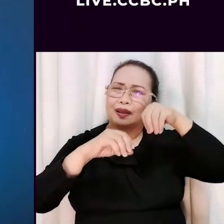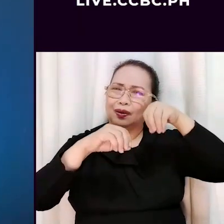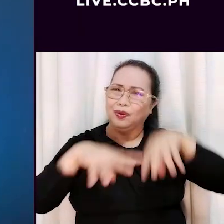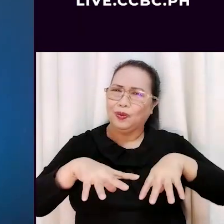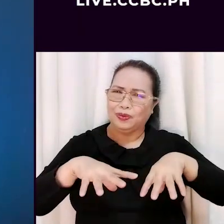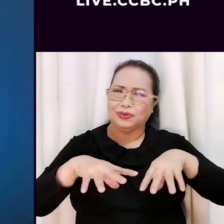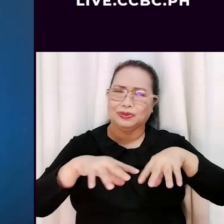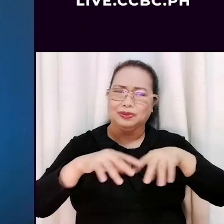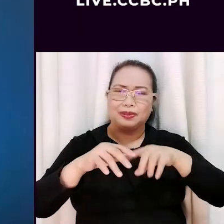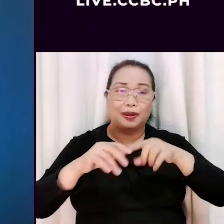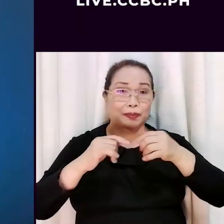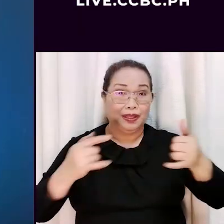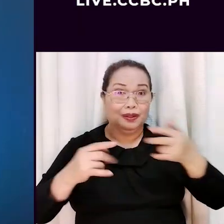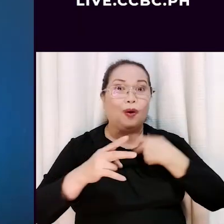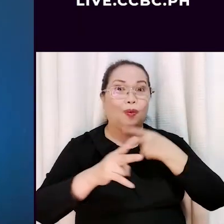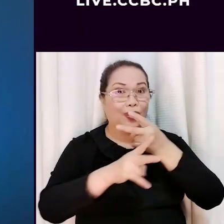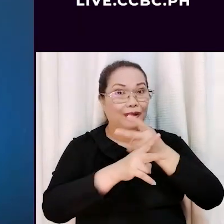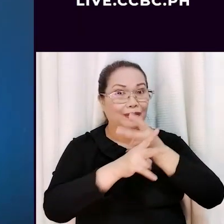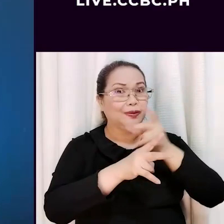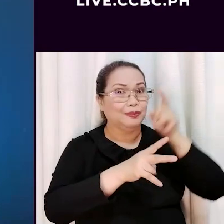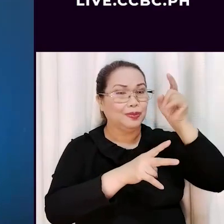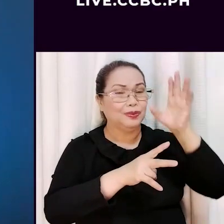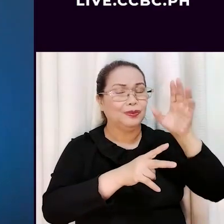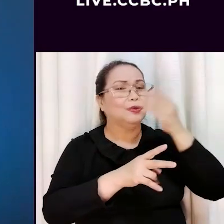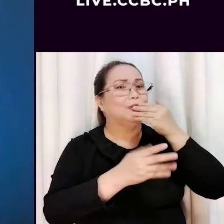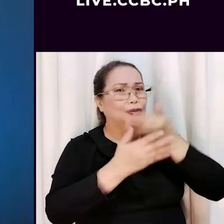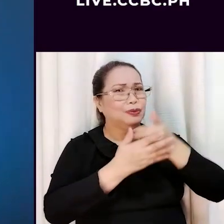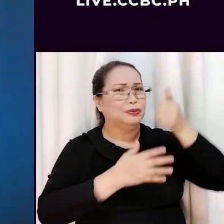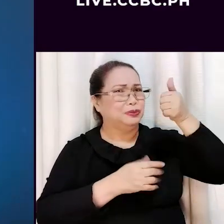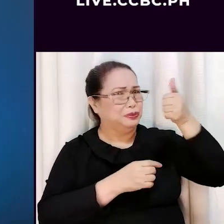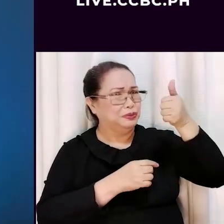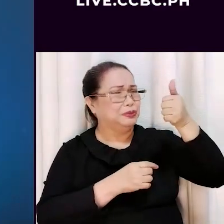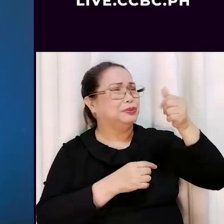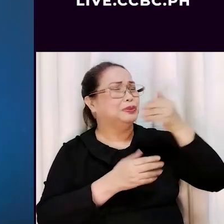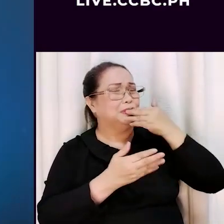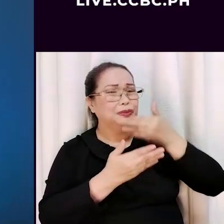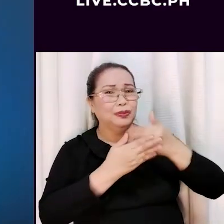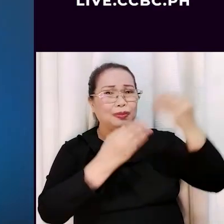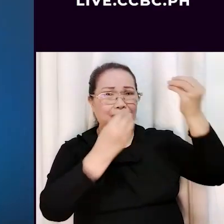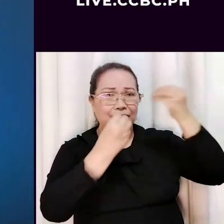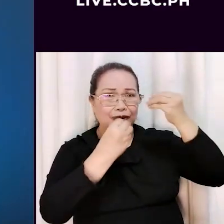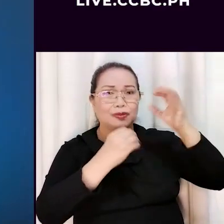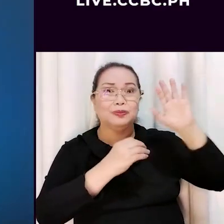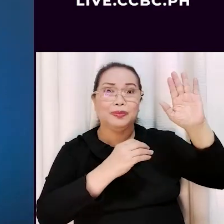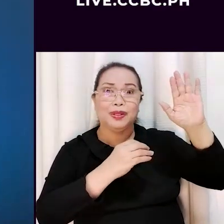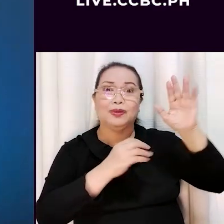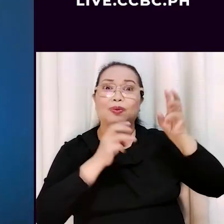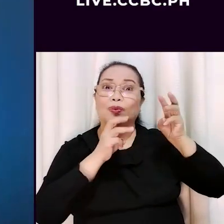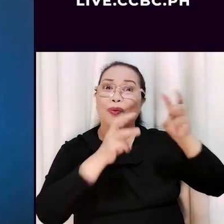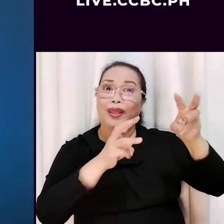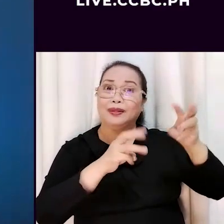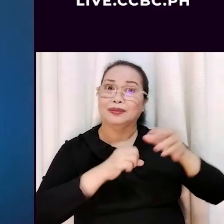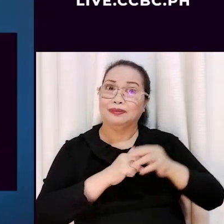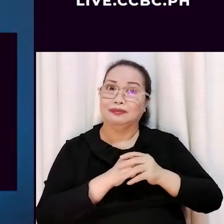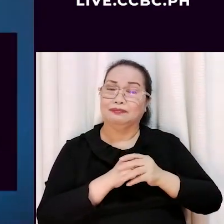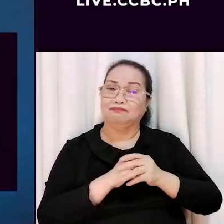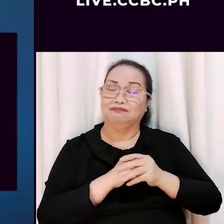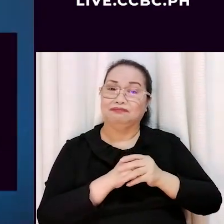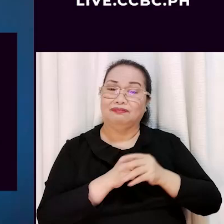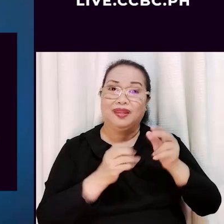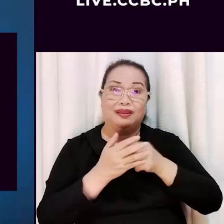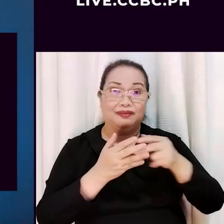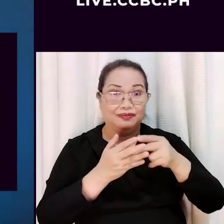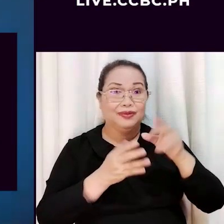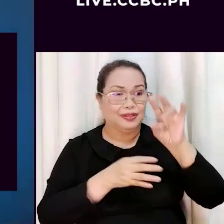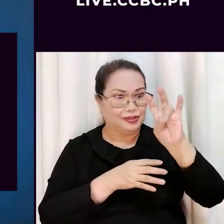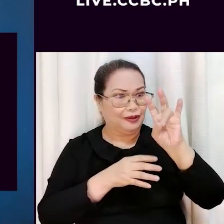I keep your word. You are good and do good. Teach me your statutes. Verse 71, look,